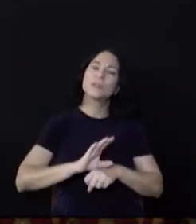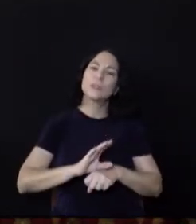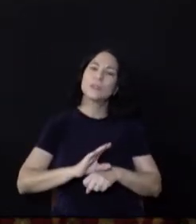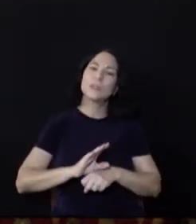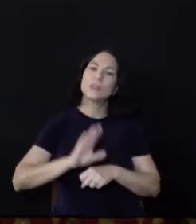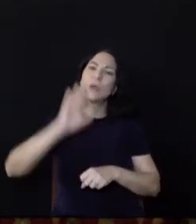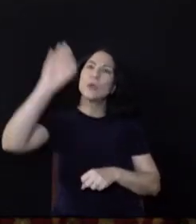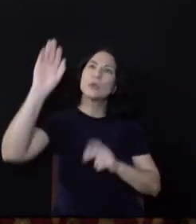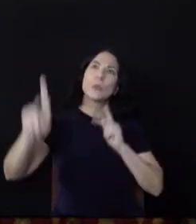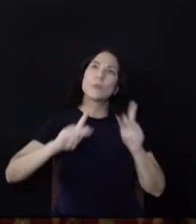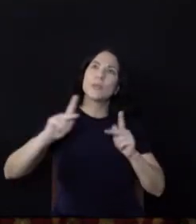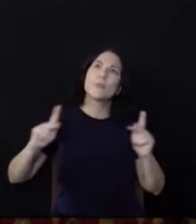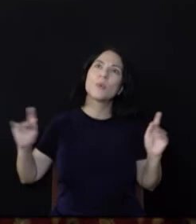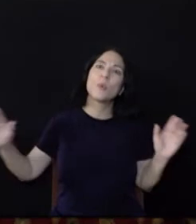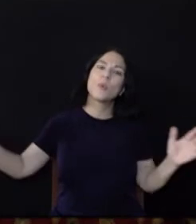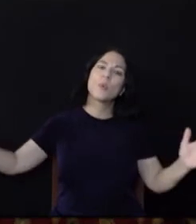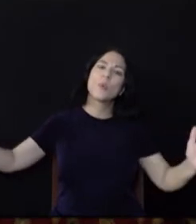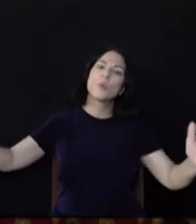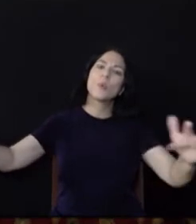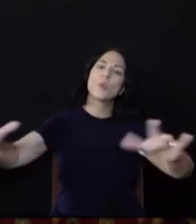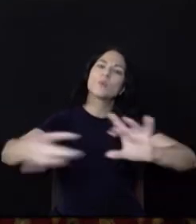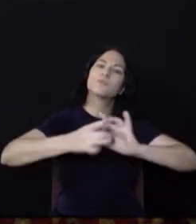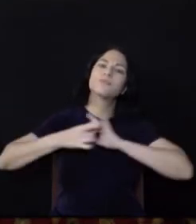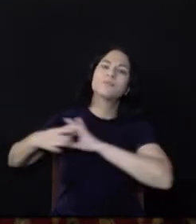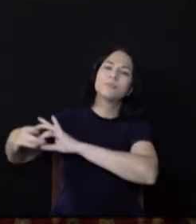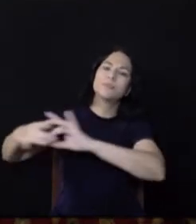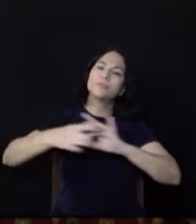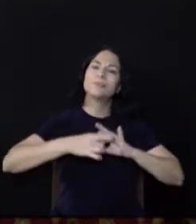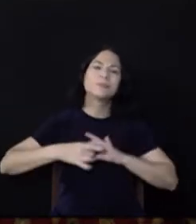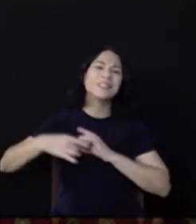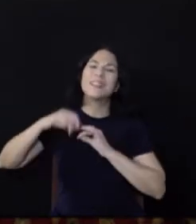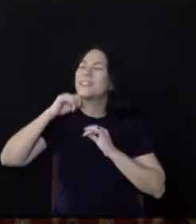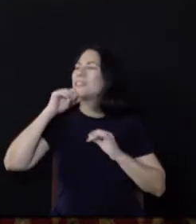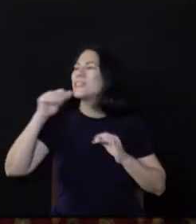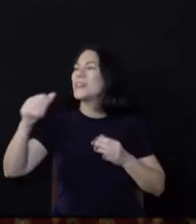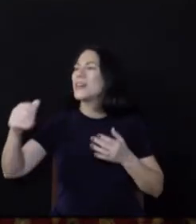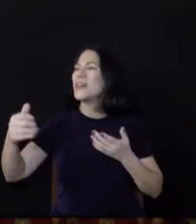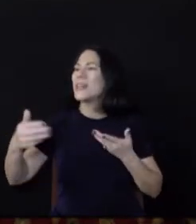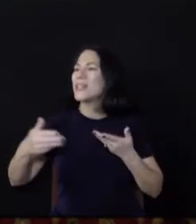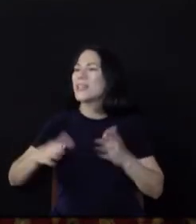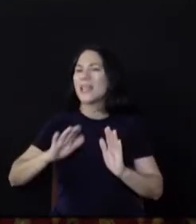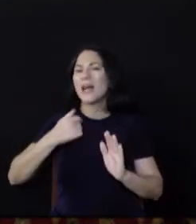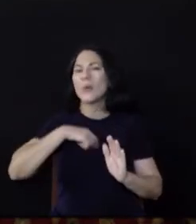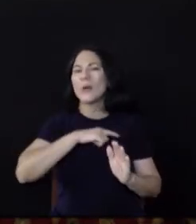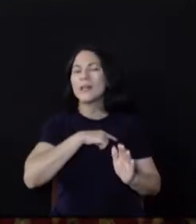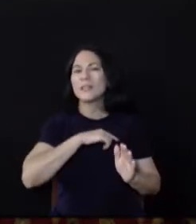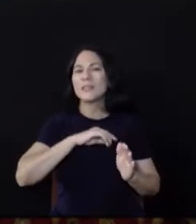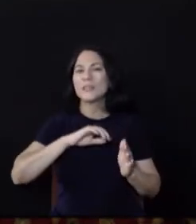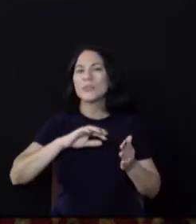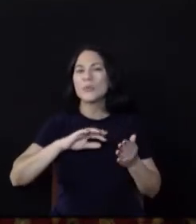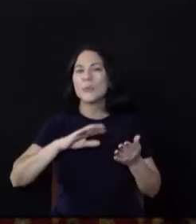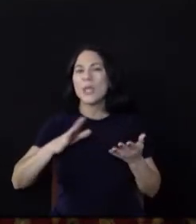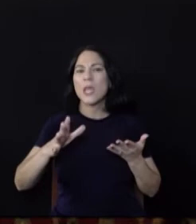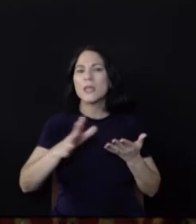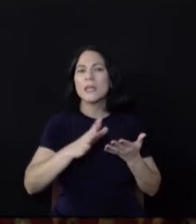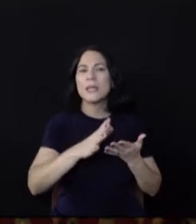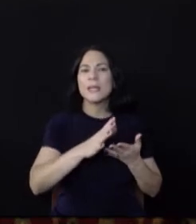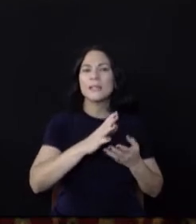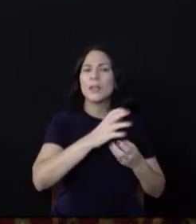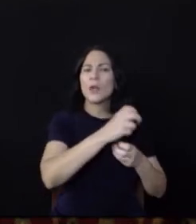Bring your people together for such a time as this. Do not let us fall prey to the wiles of the enemy who has been